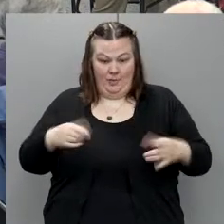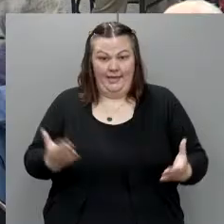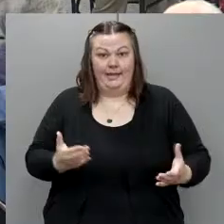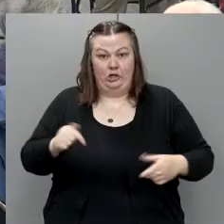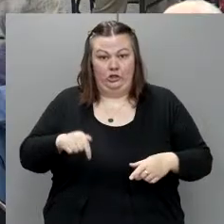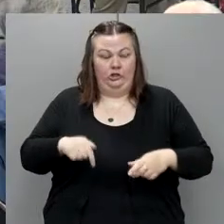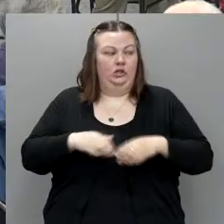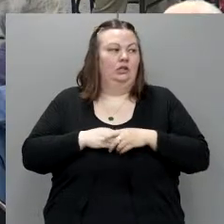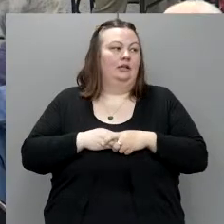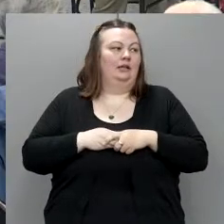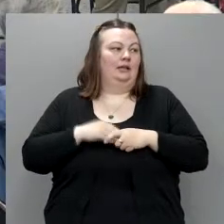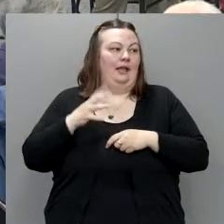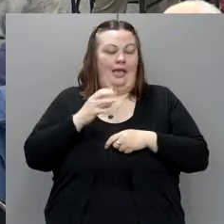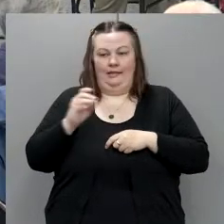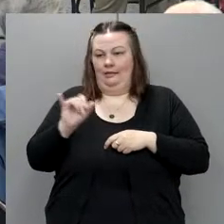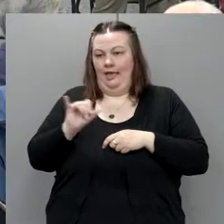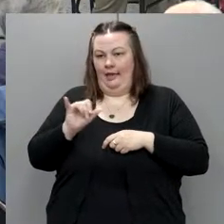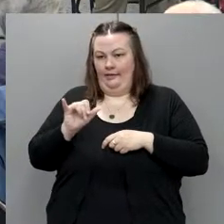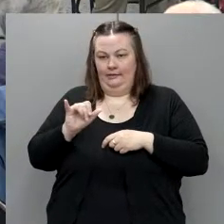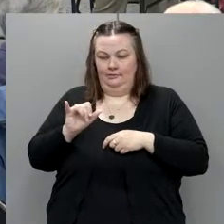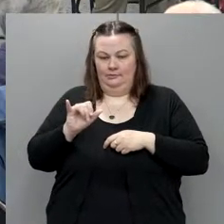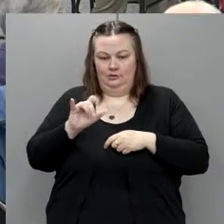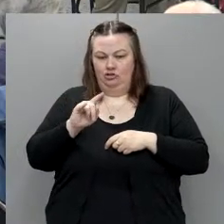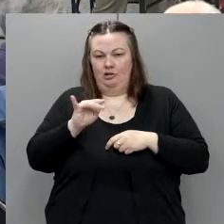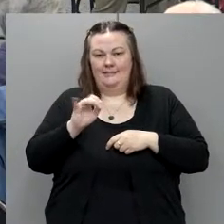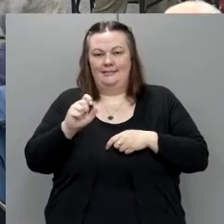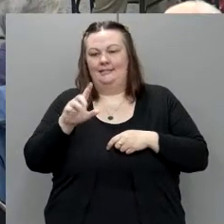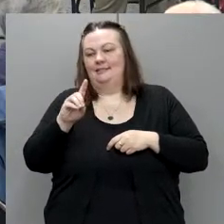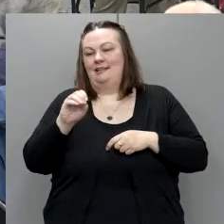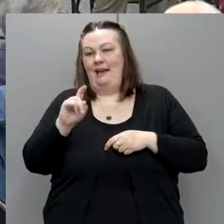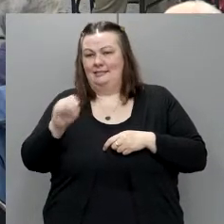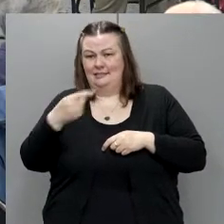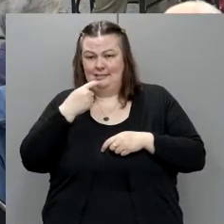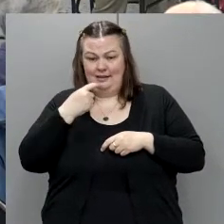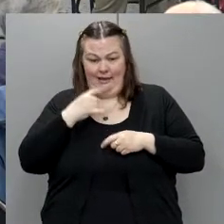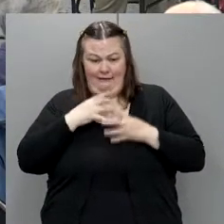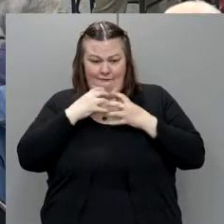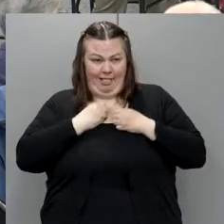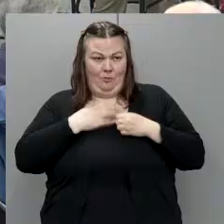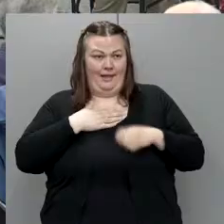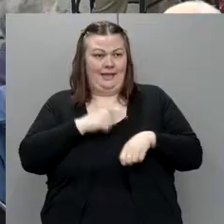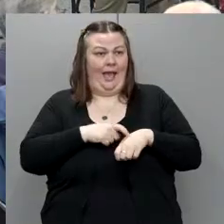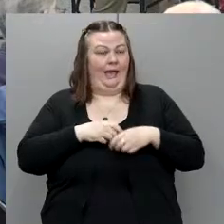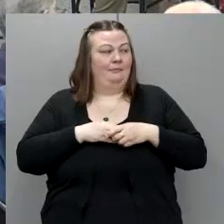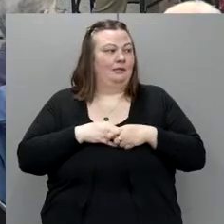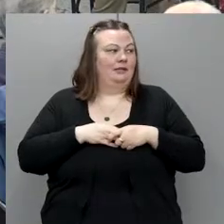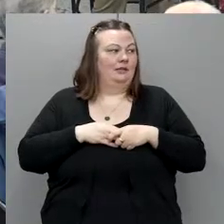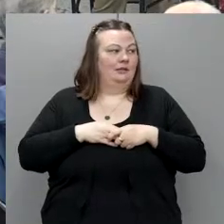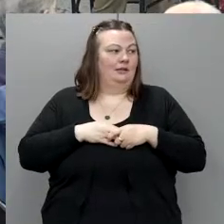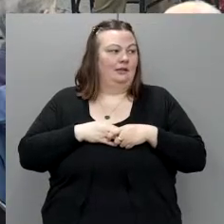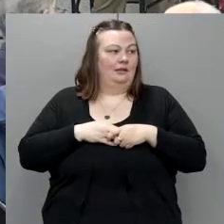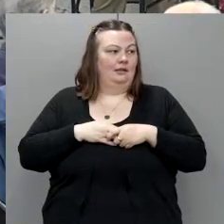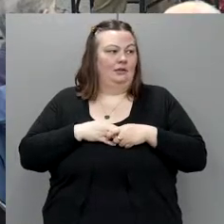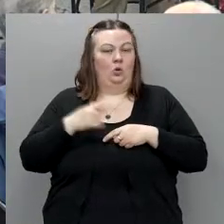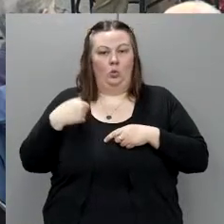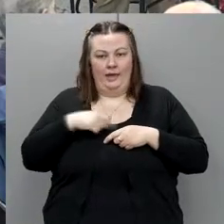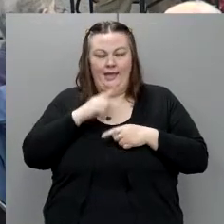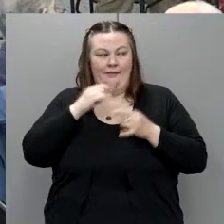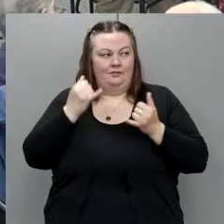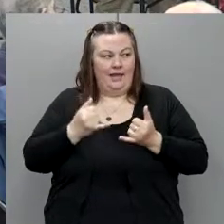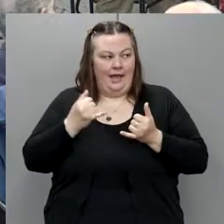here. And like Trustee Dodson said, I value my time. We have